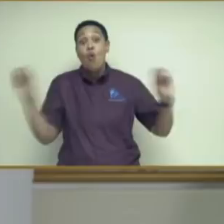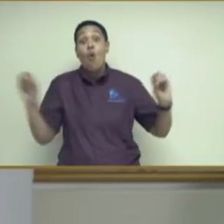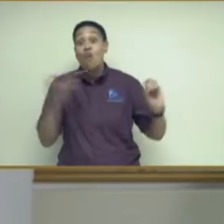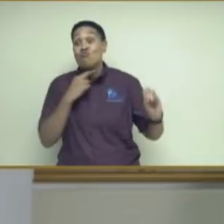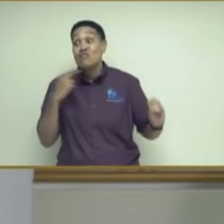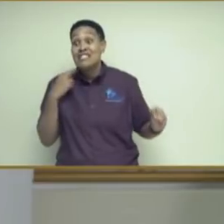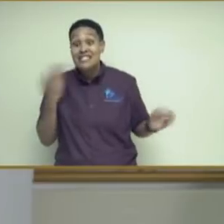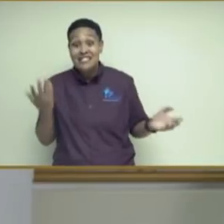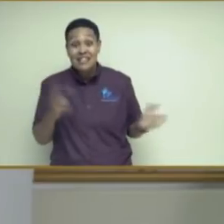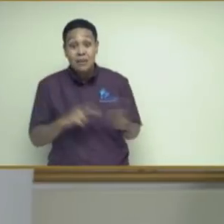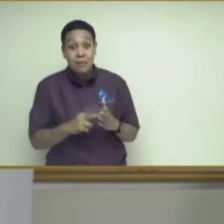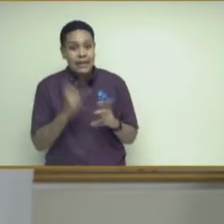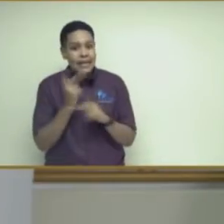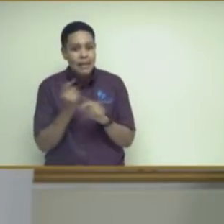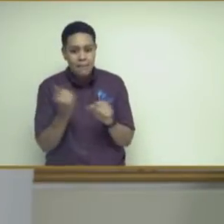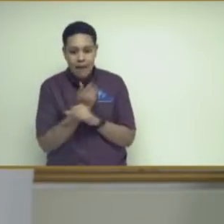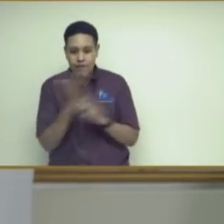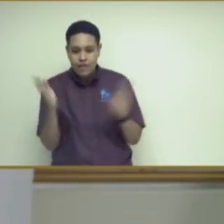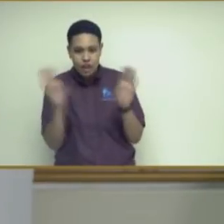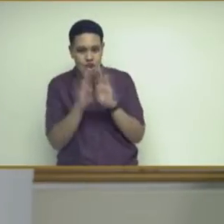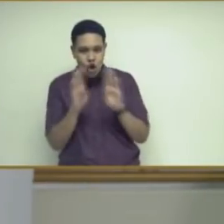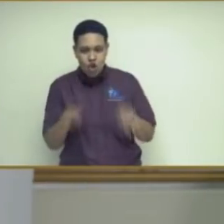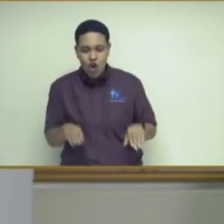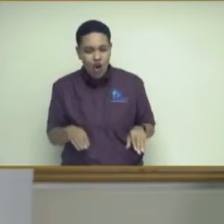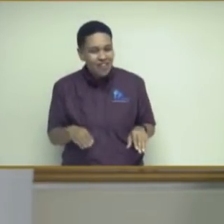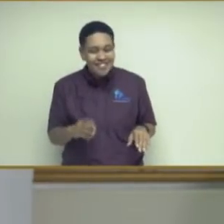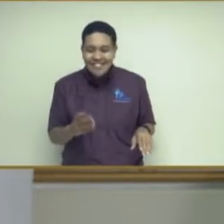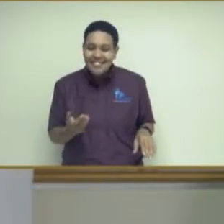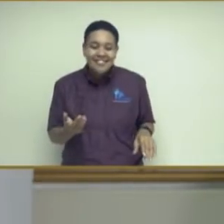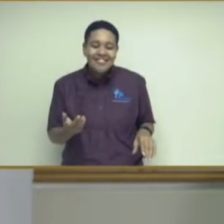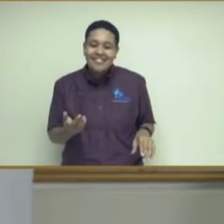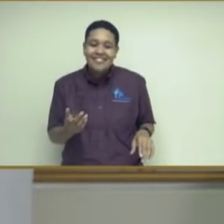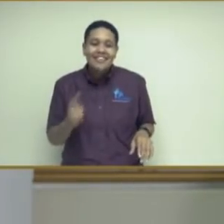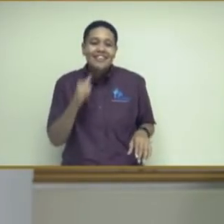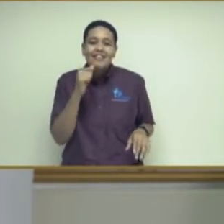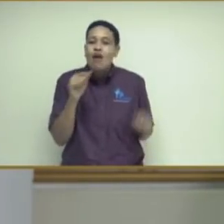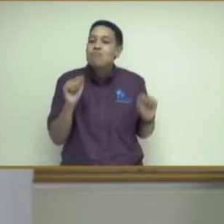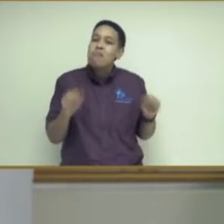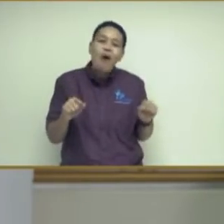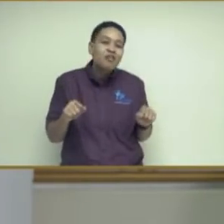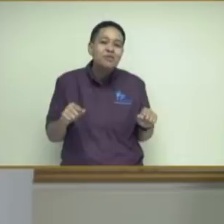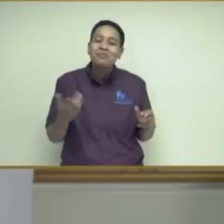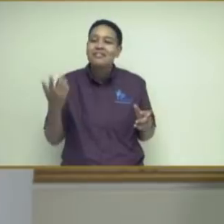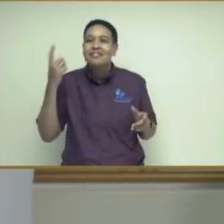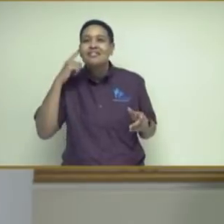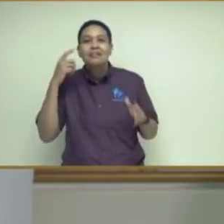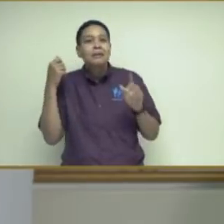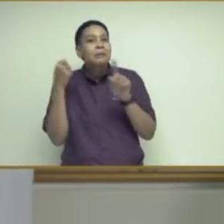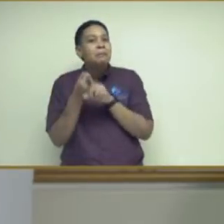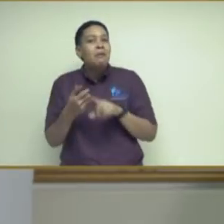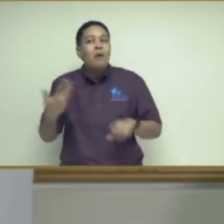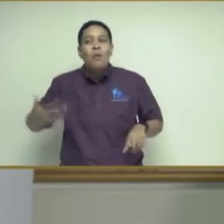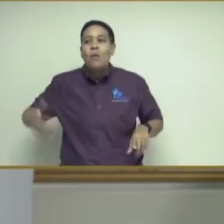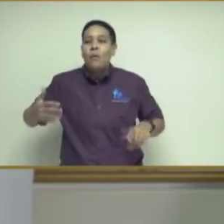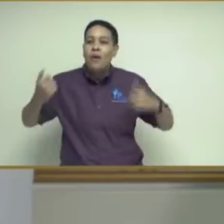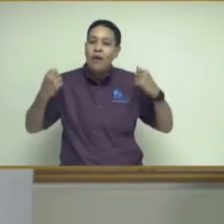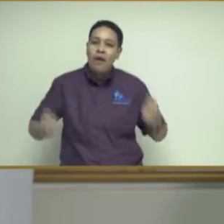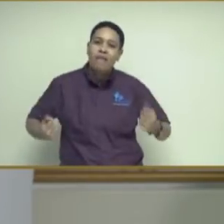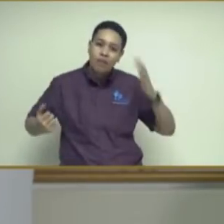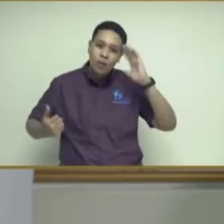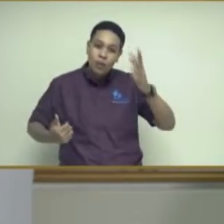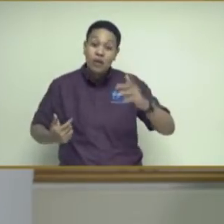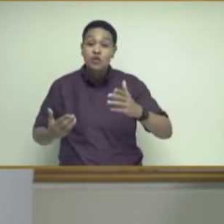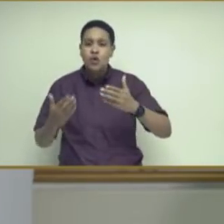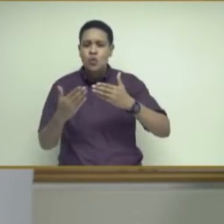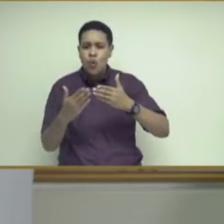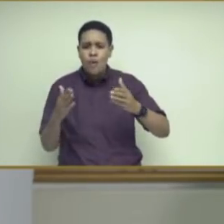mean keep everything shut down. Clearly that's not practical, that's not feasible. There are all sorts of implications for that. So as you open